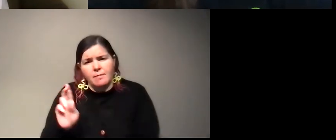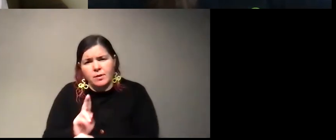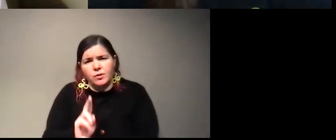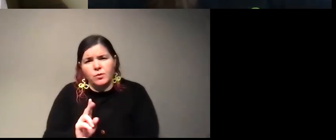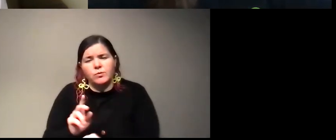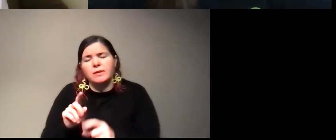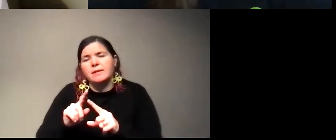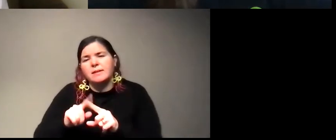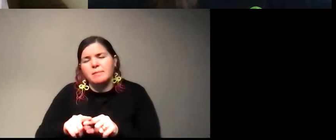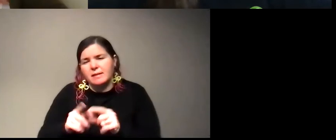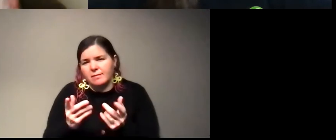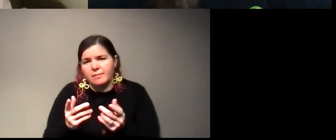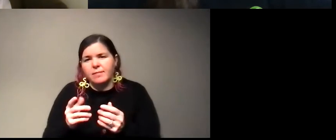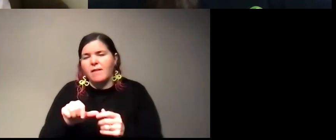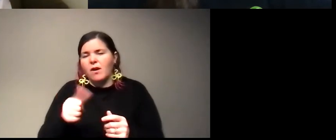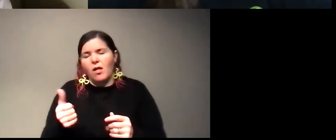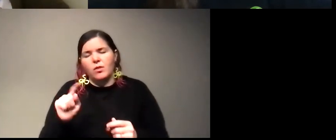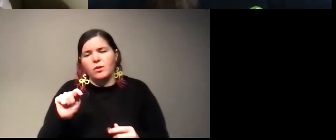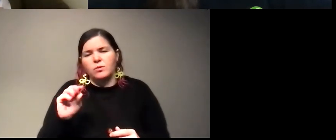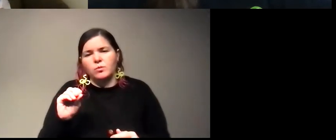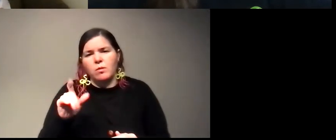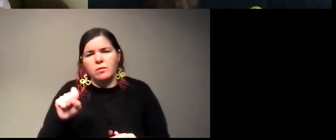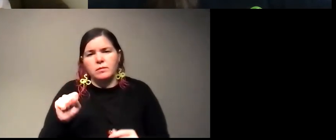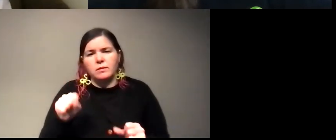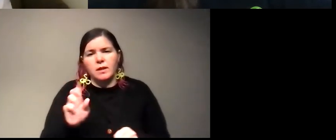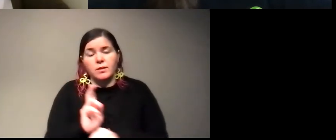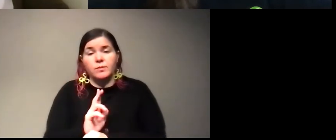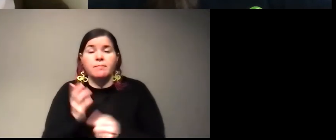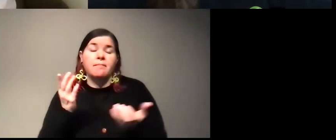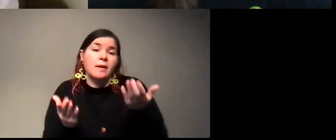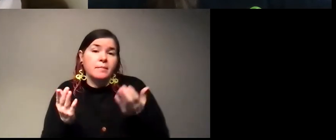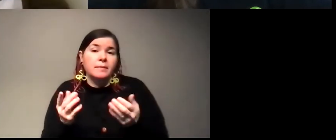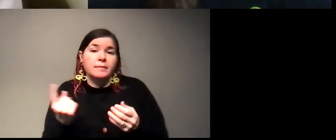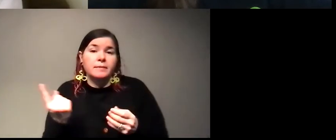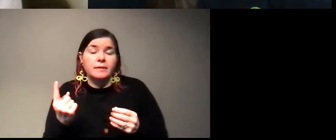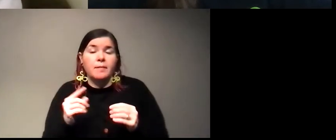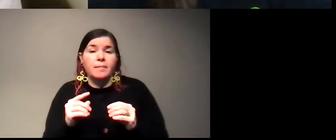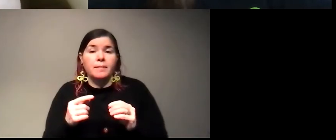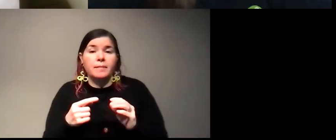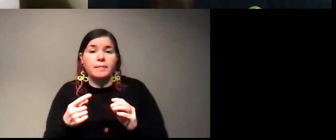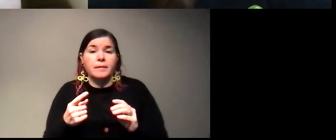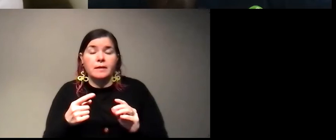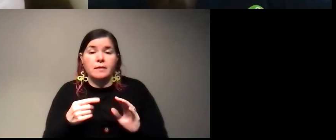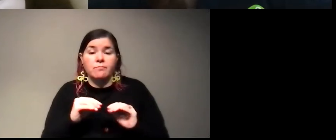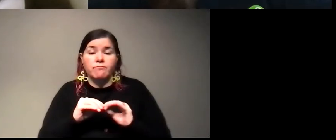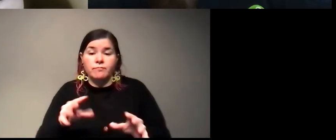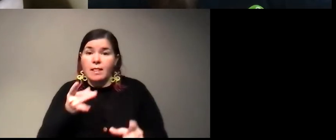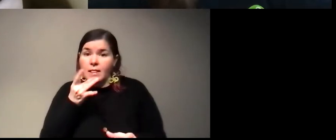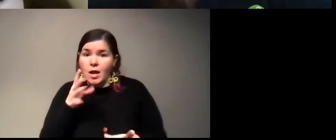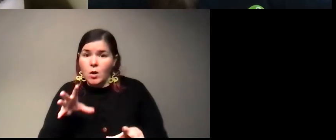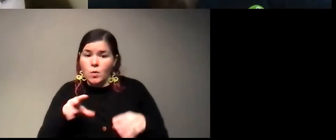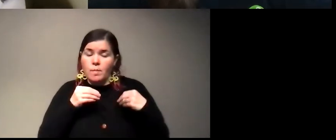what you're looking for. But there are other instrumental techniques. So maybe if something gives off light or absorbs light, you can